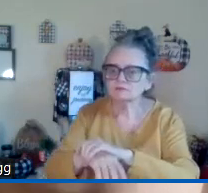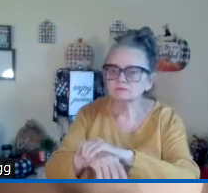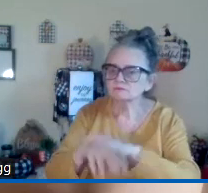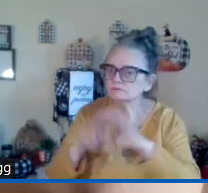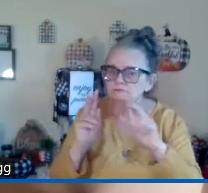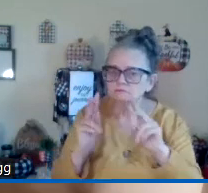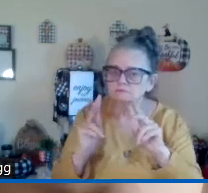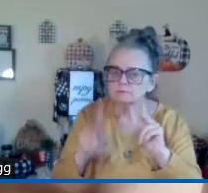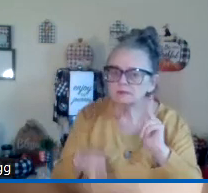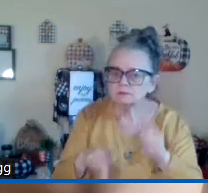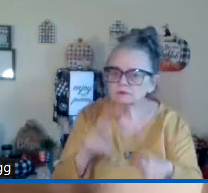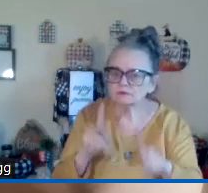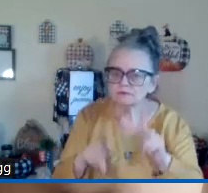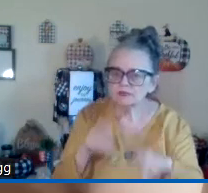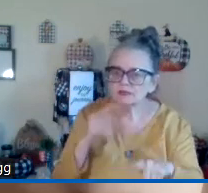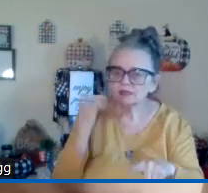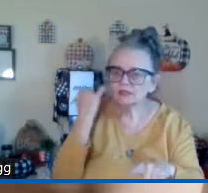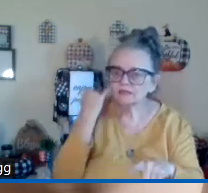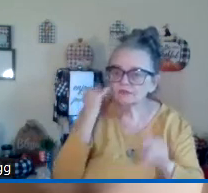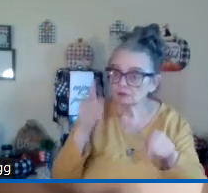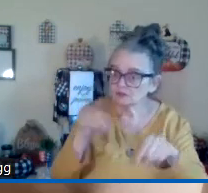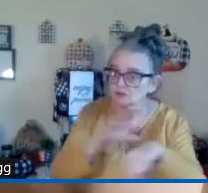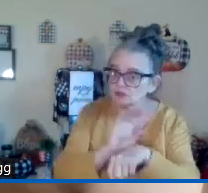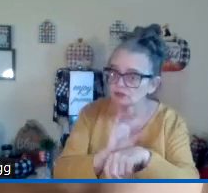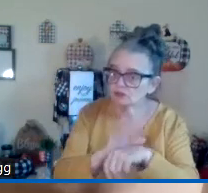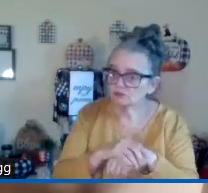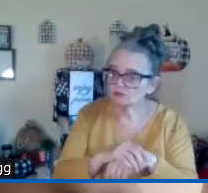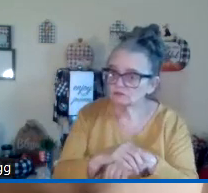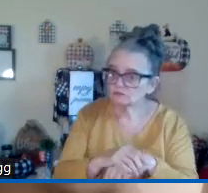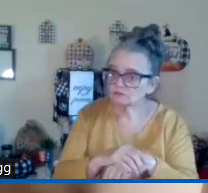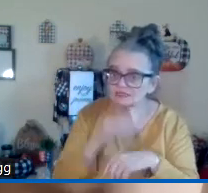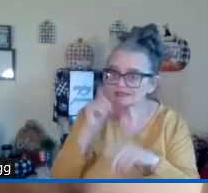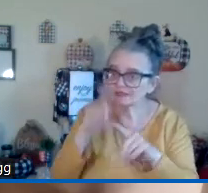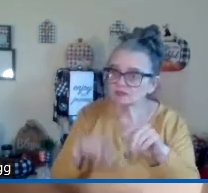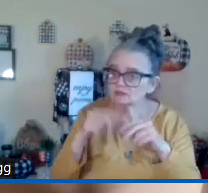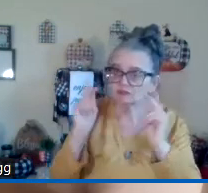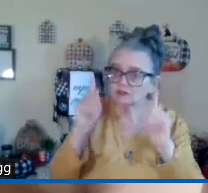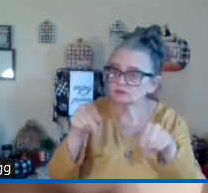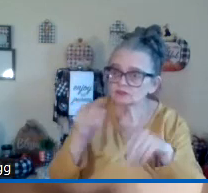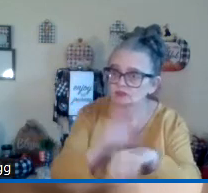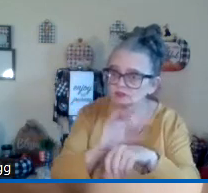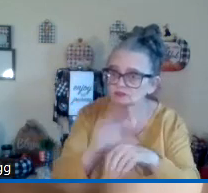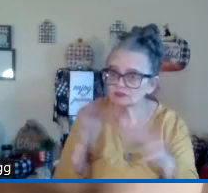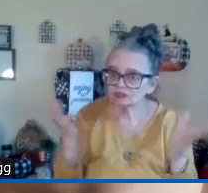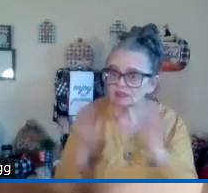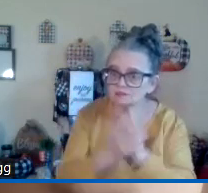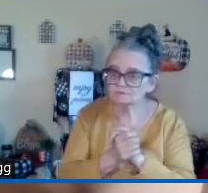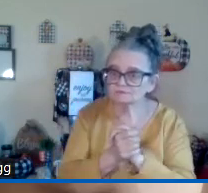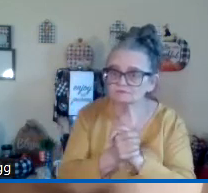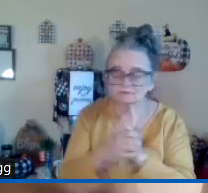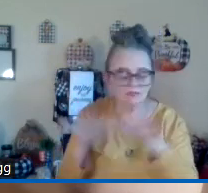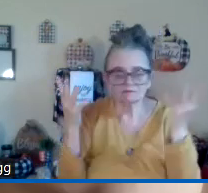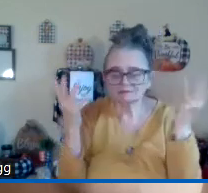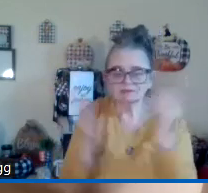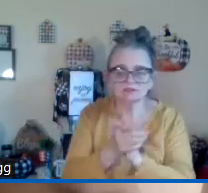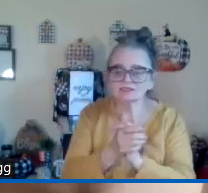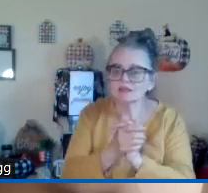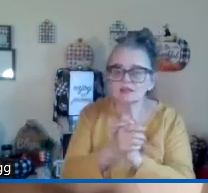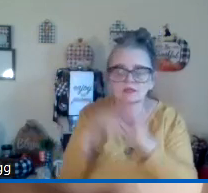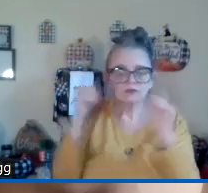arresting people if they went to church. They said they couldn't go to church.